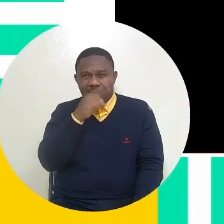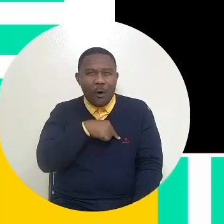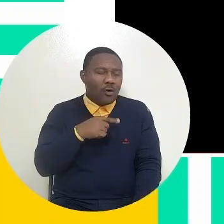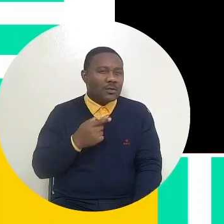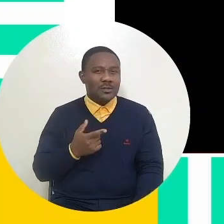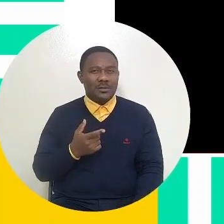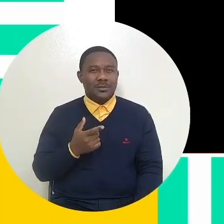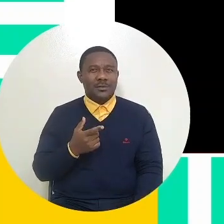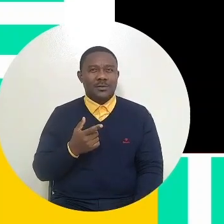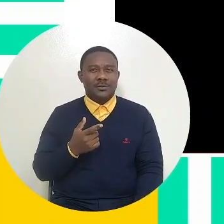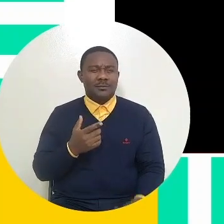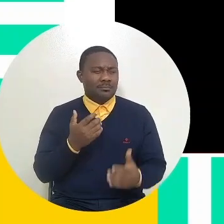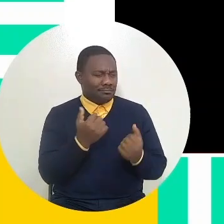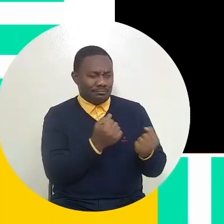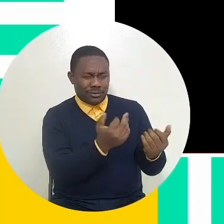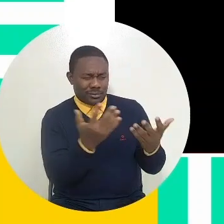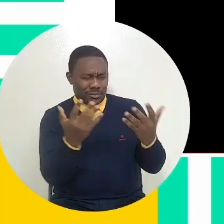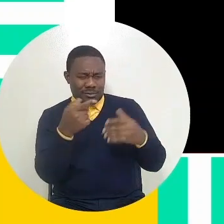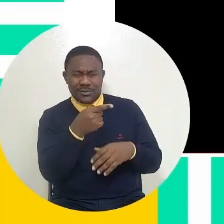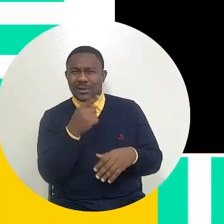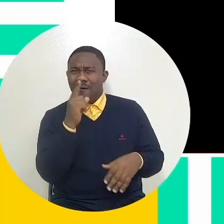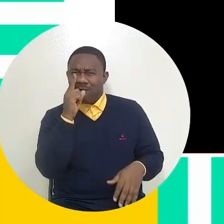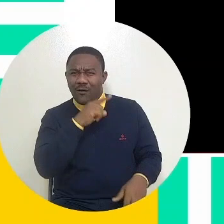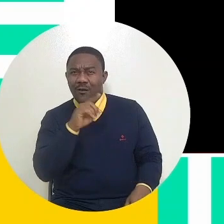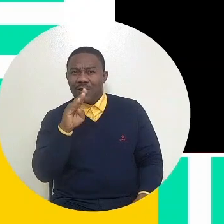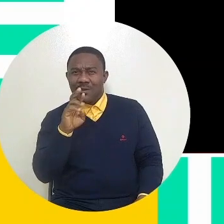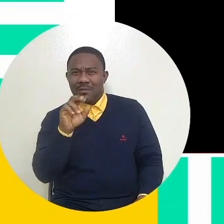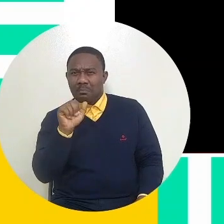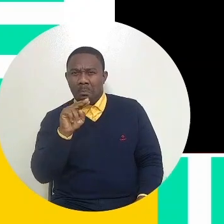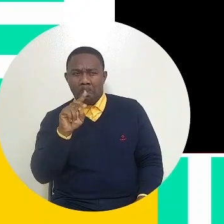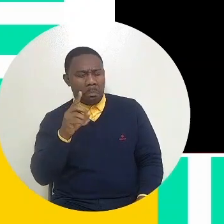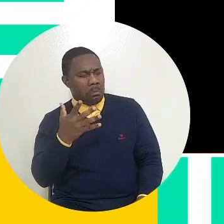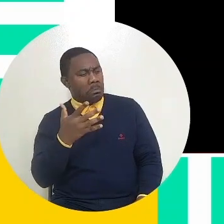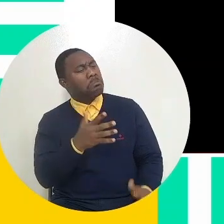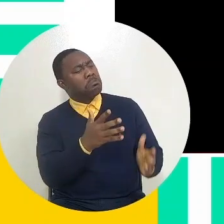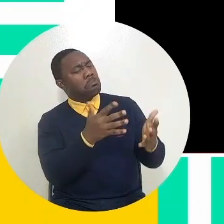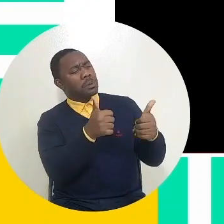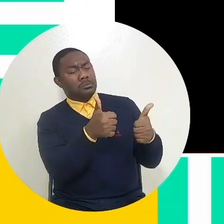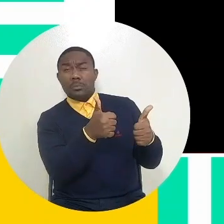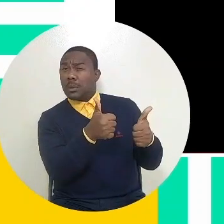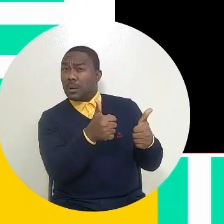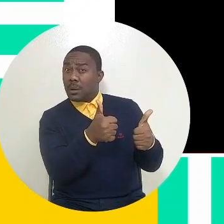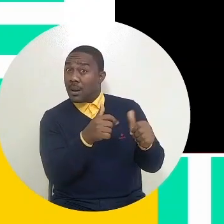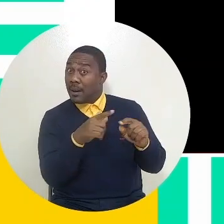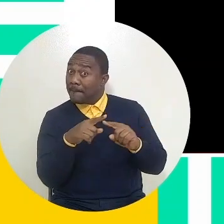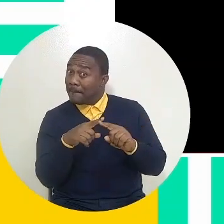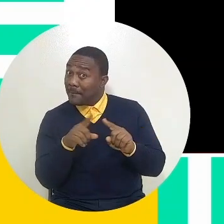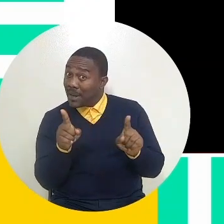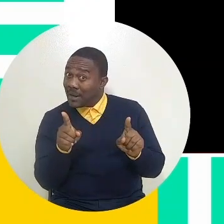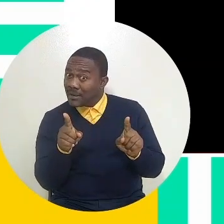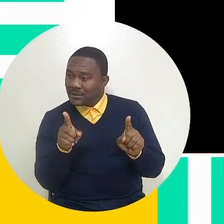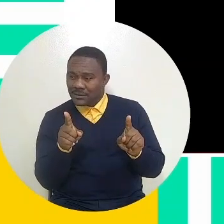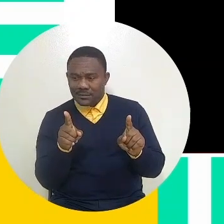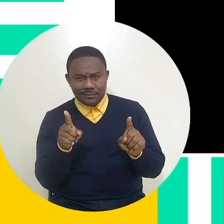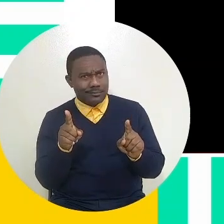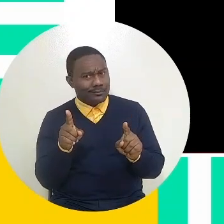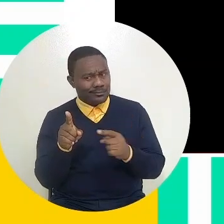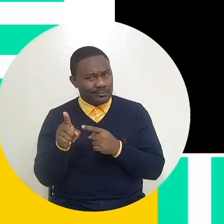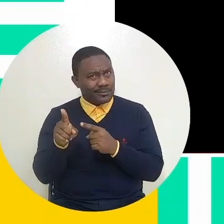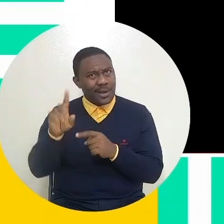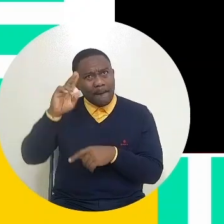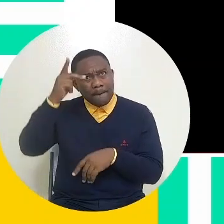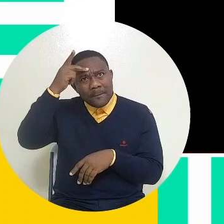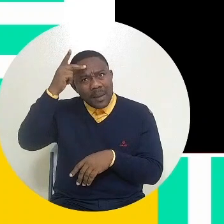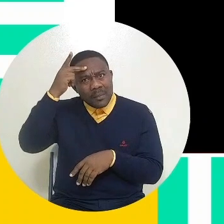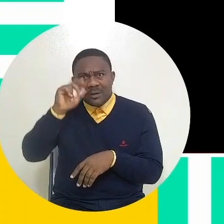there are a lot of celebrated fake brands around. The world applauds them, society applauds them, but most important, there's a missing piece. They